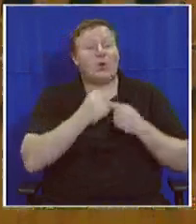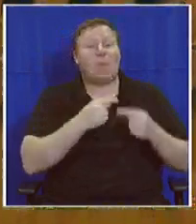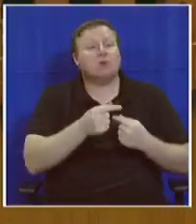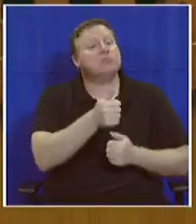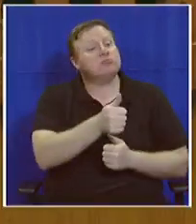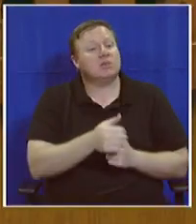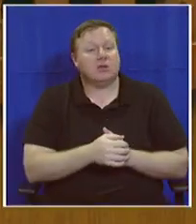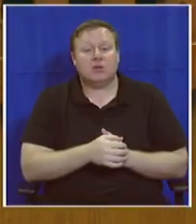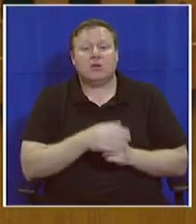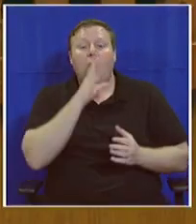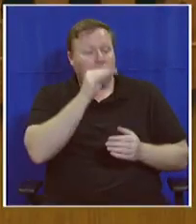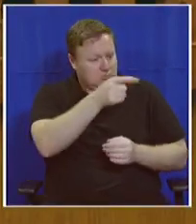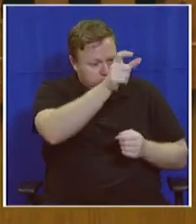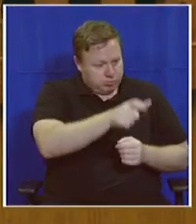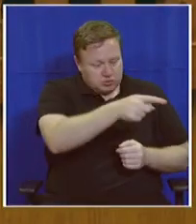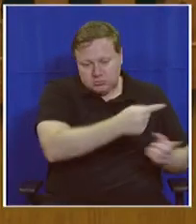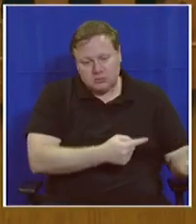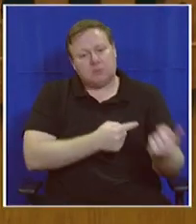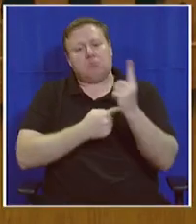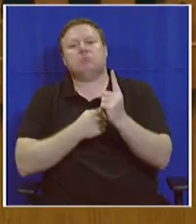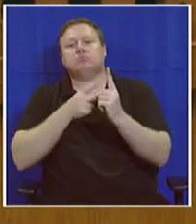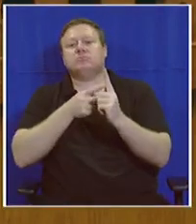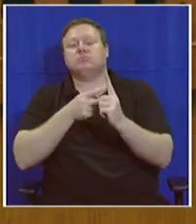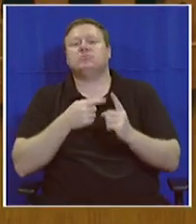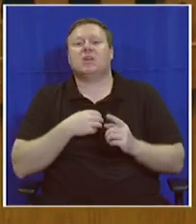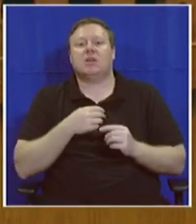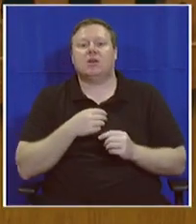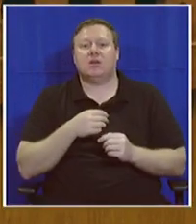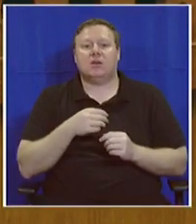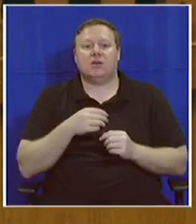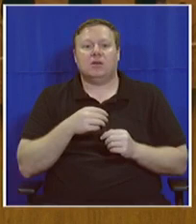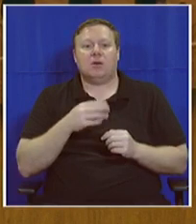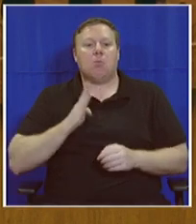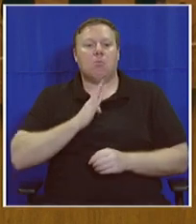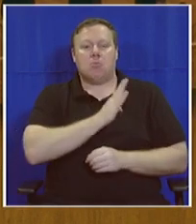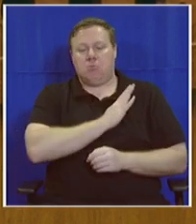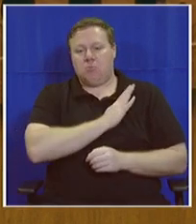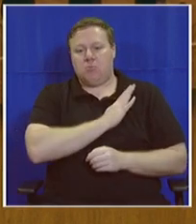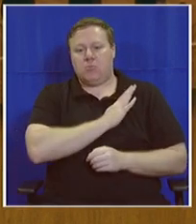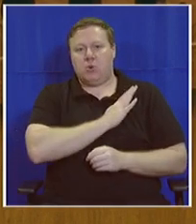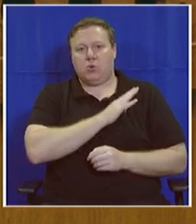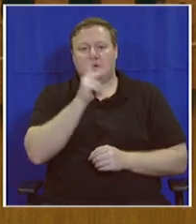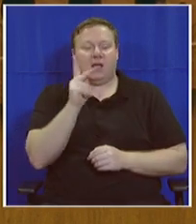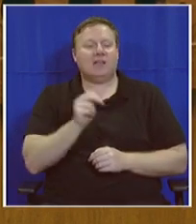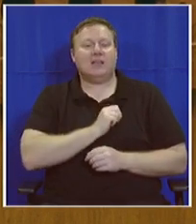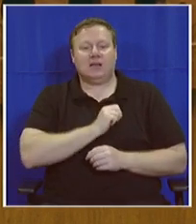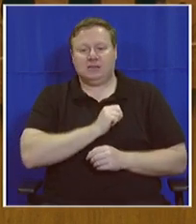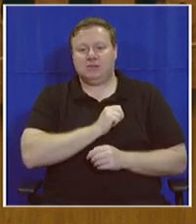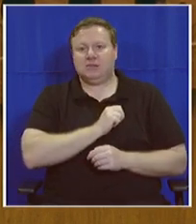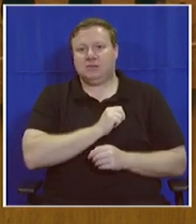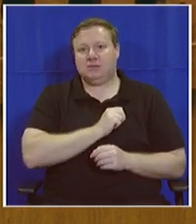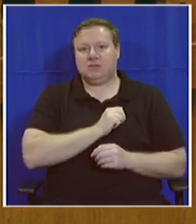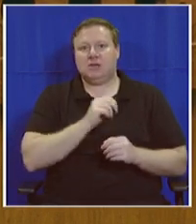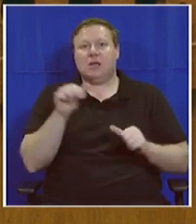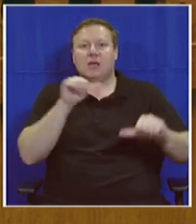to represent them on the board of the South African Institute of Chemical Engineers in KwaZulu-Natal, an entity she later served as treasurer.